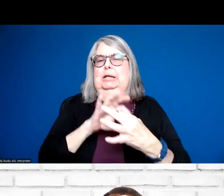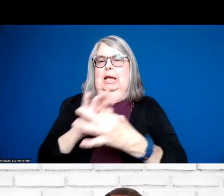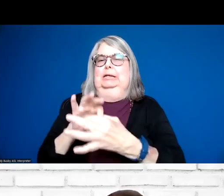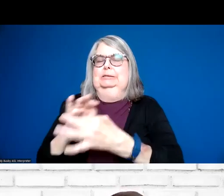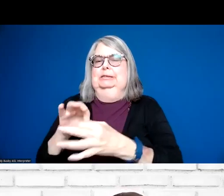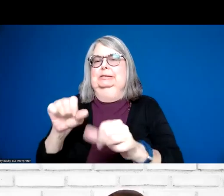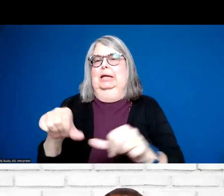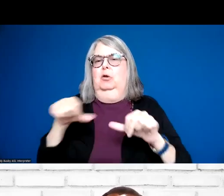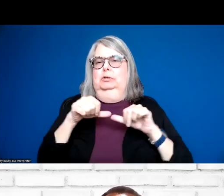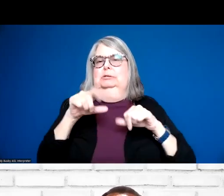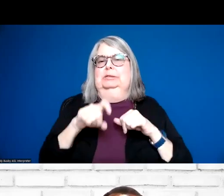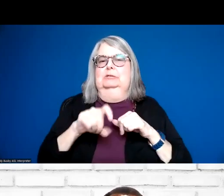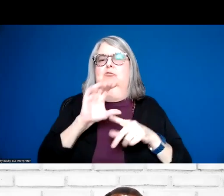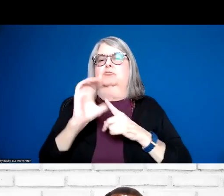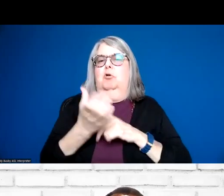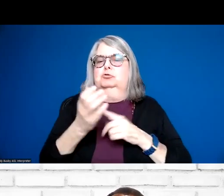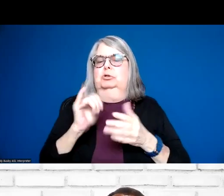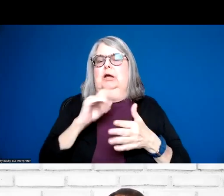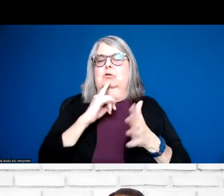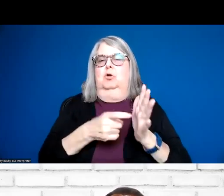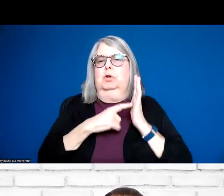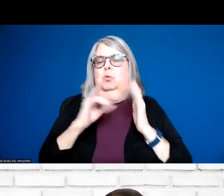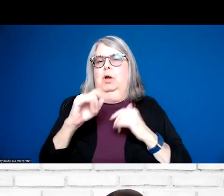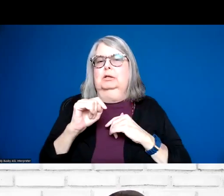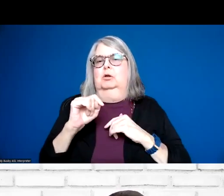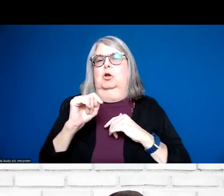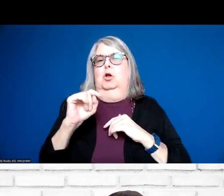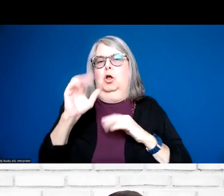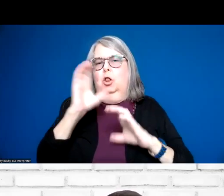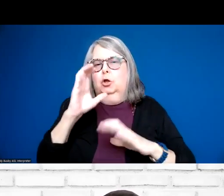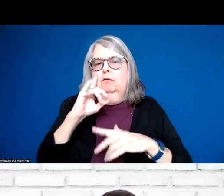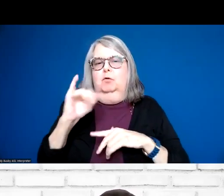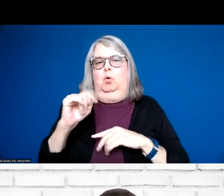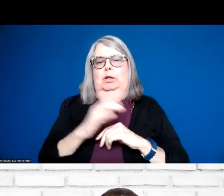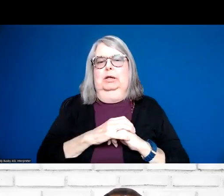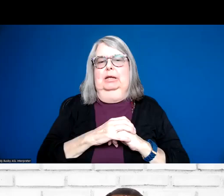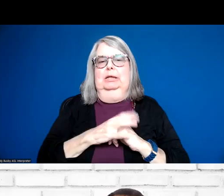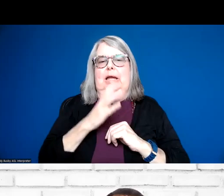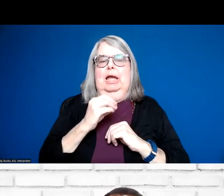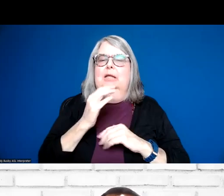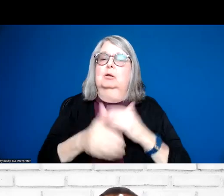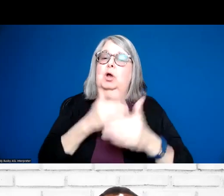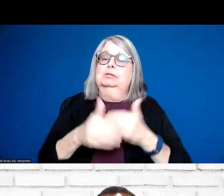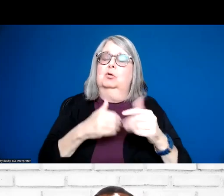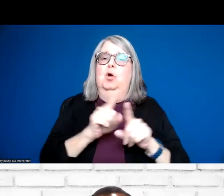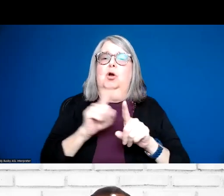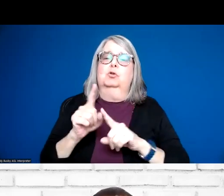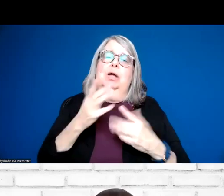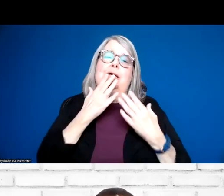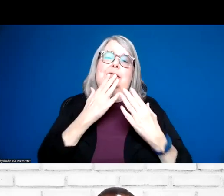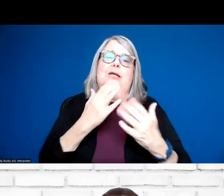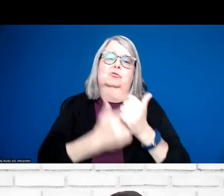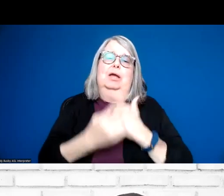of need, cultures that are requiring it, are looking for it, and really processes. So we also want to give thanks to